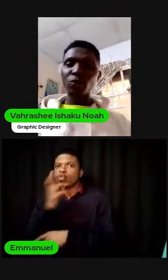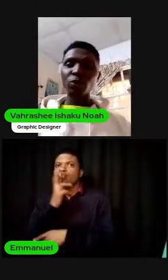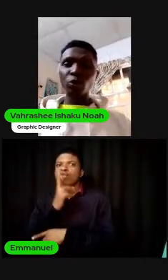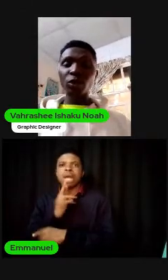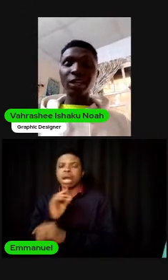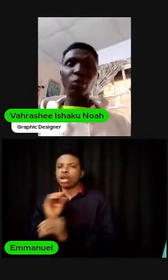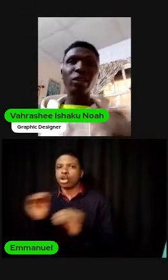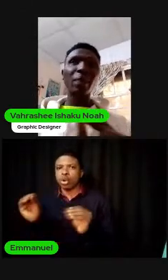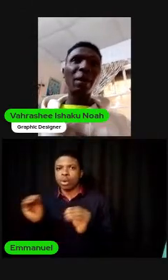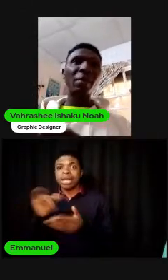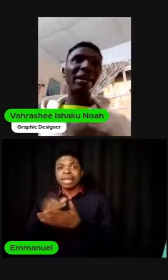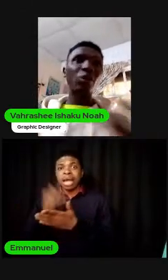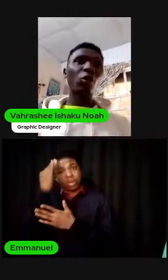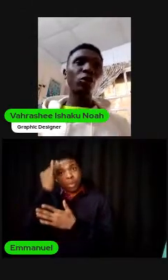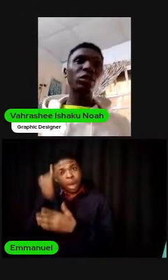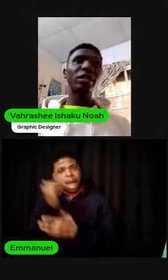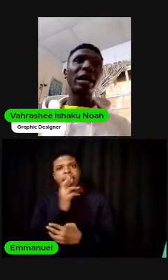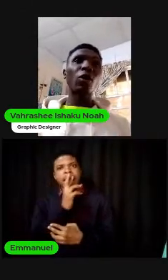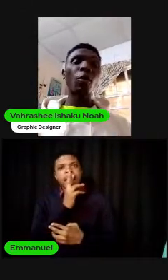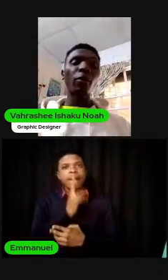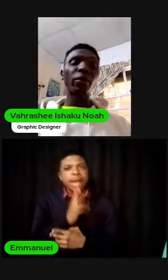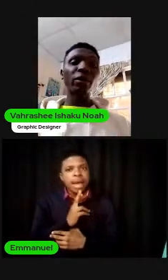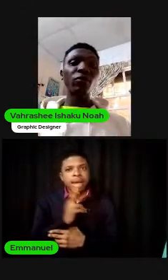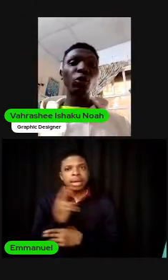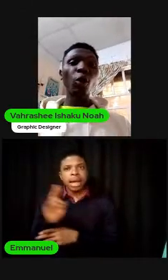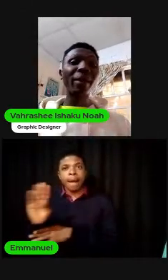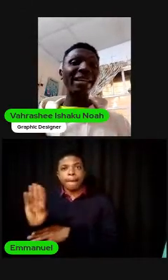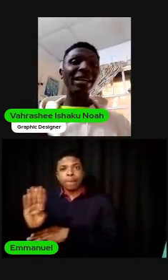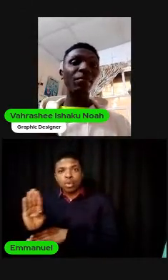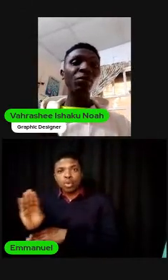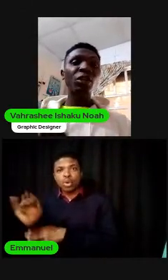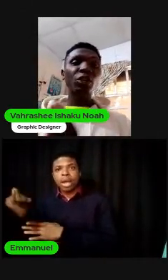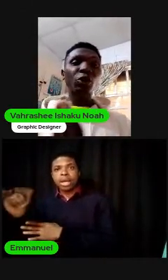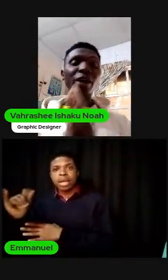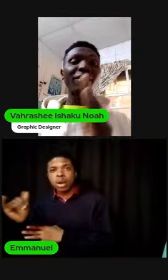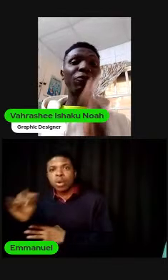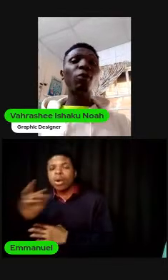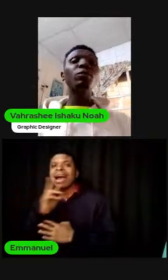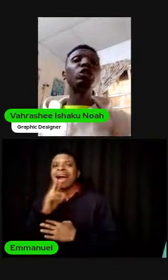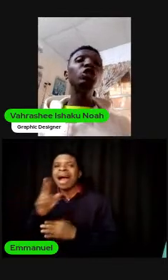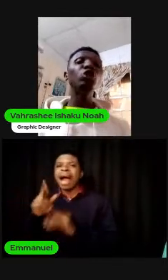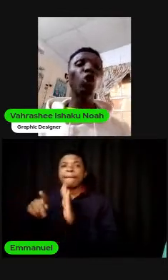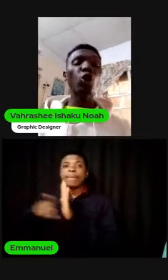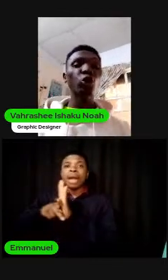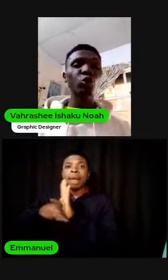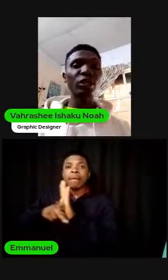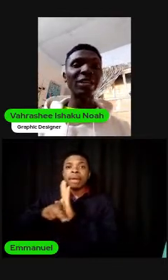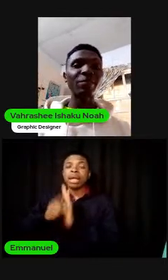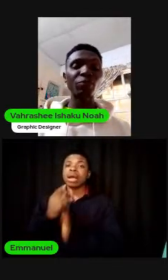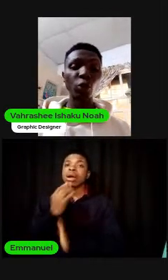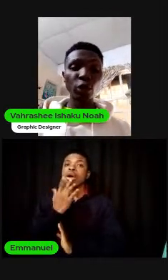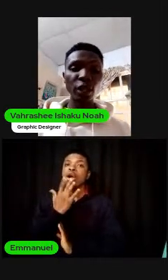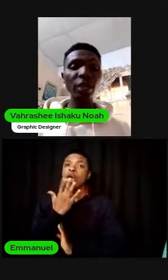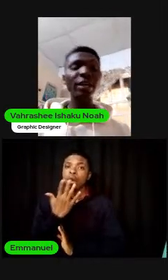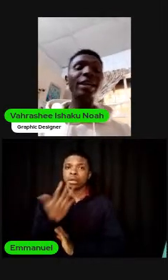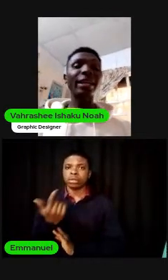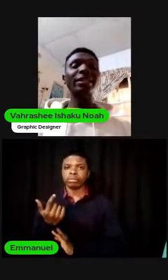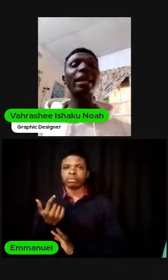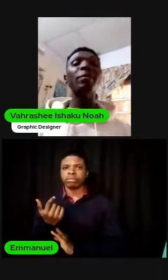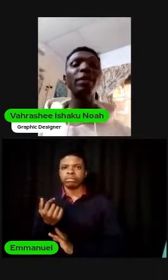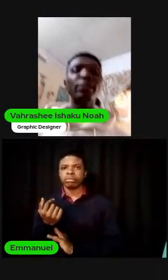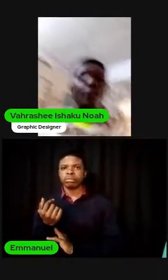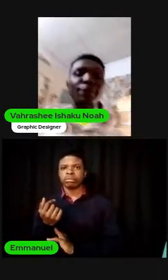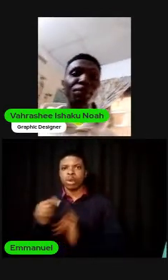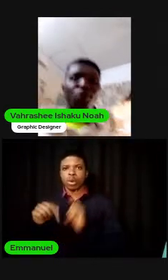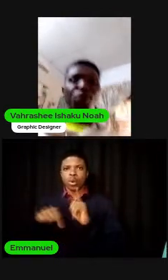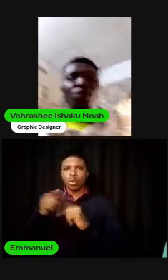colors. Just take note, they are primary colors. They are if you combine them, you can form new colors with them. Okay, next